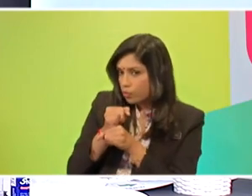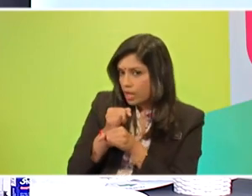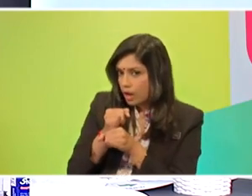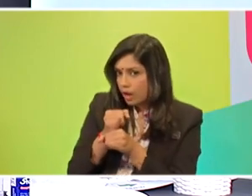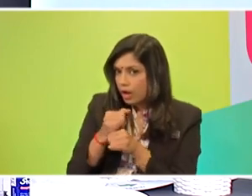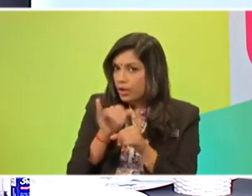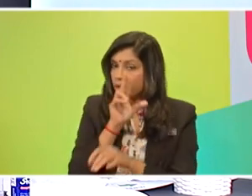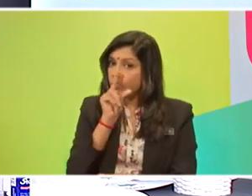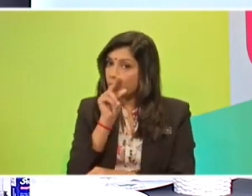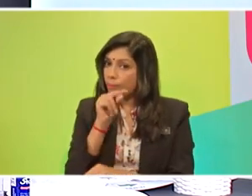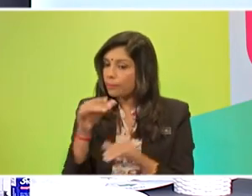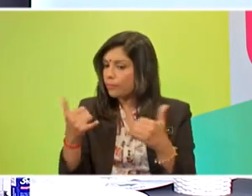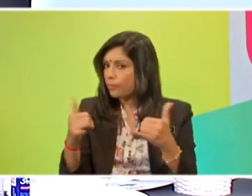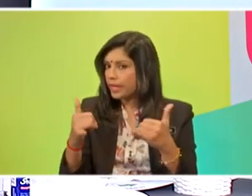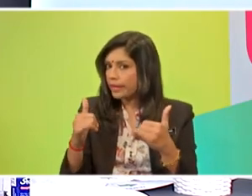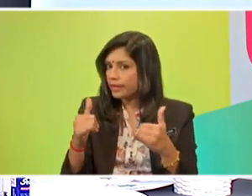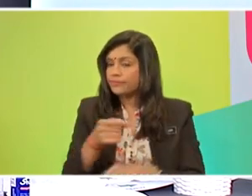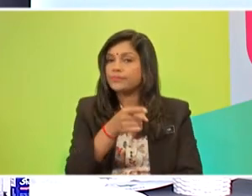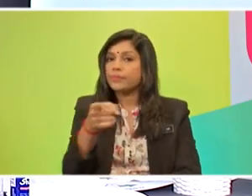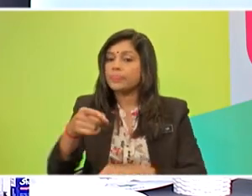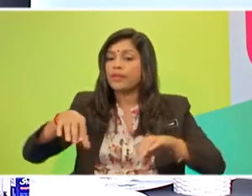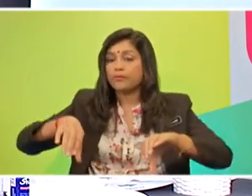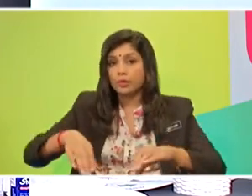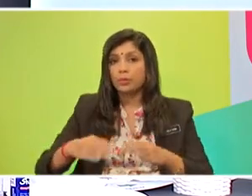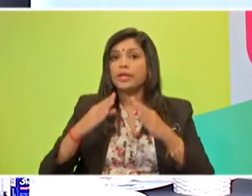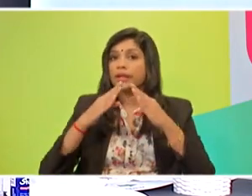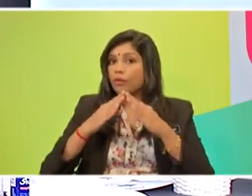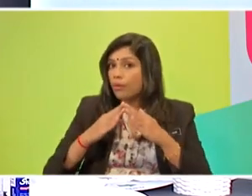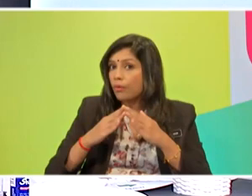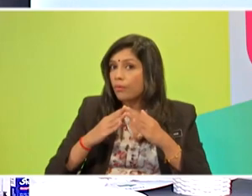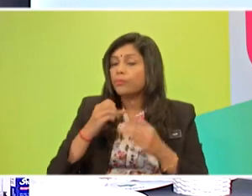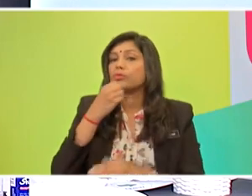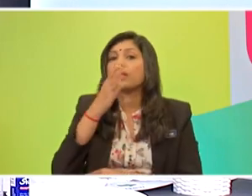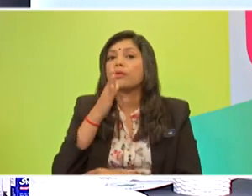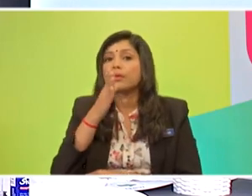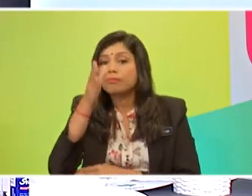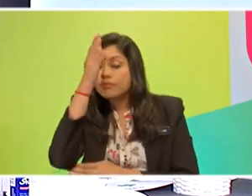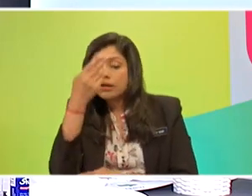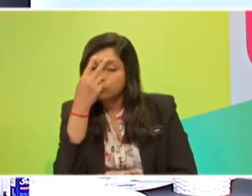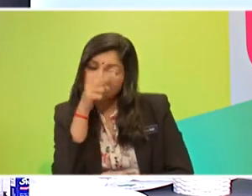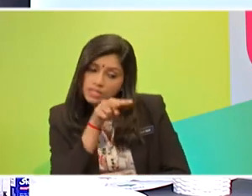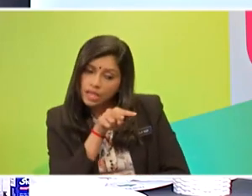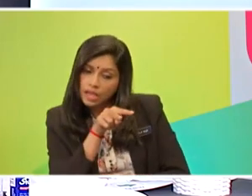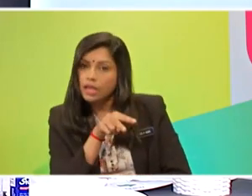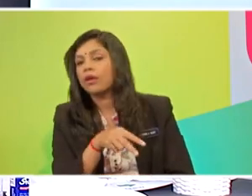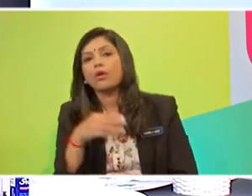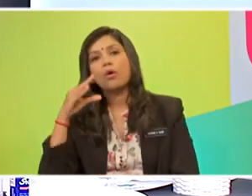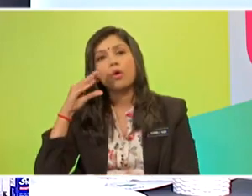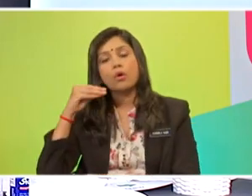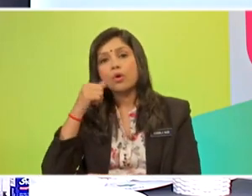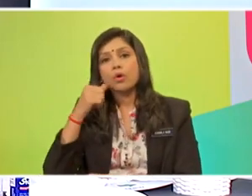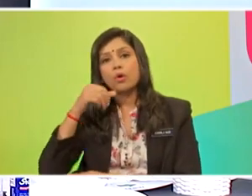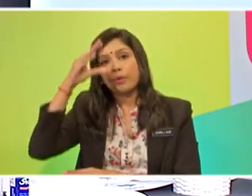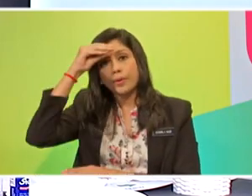careful. Yes, Sean. Or children at home, you can have your parents' guidance when you are using these sharp